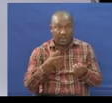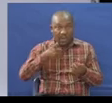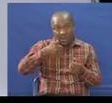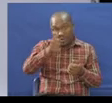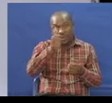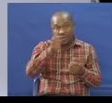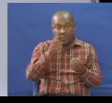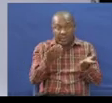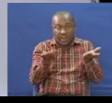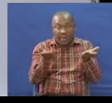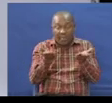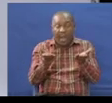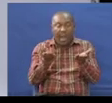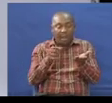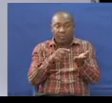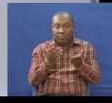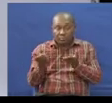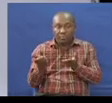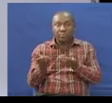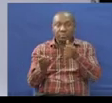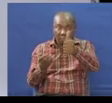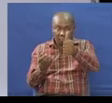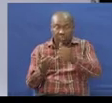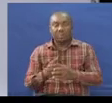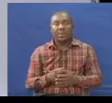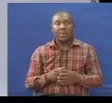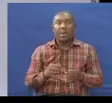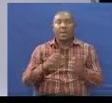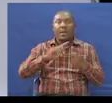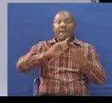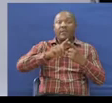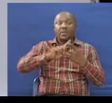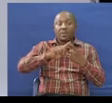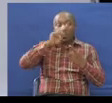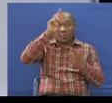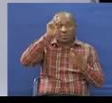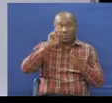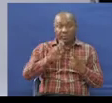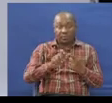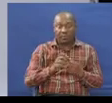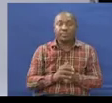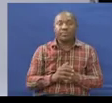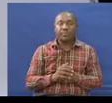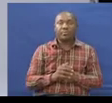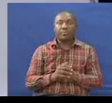will compare with what we are doing here. Our first question was this one here.